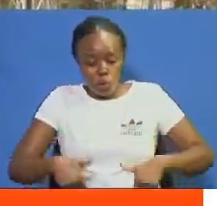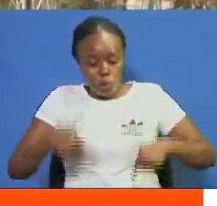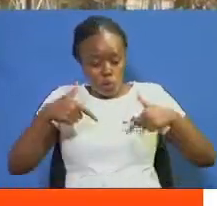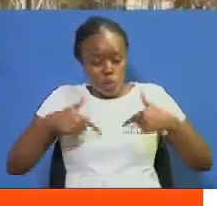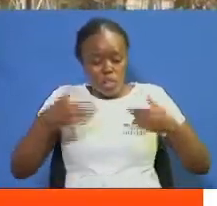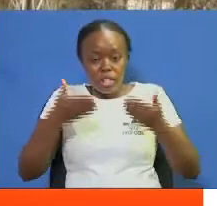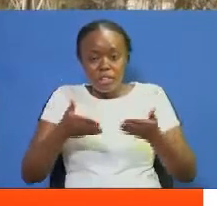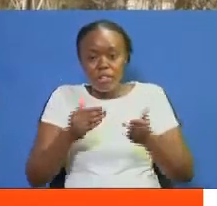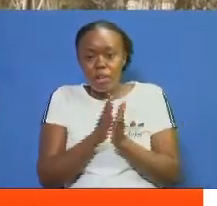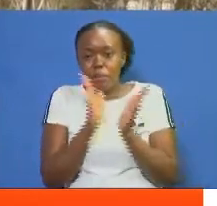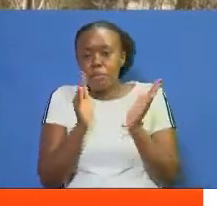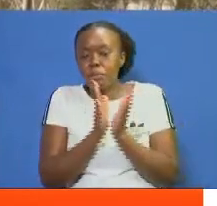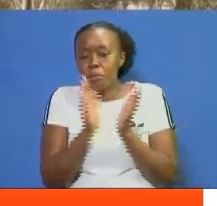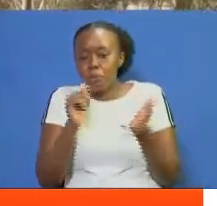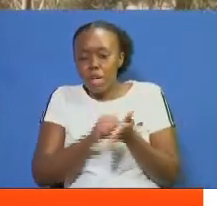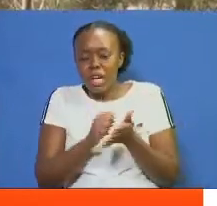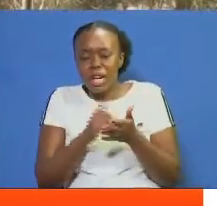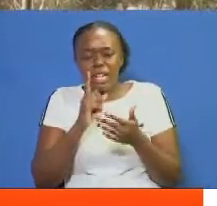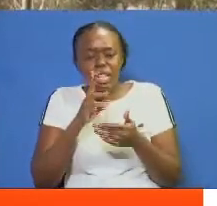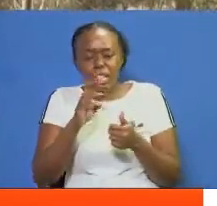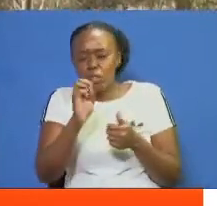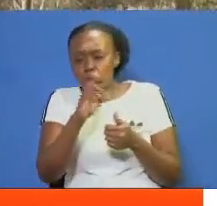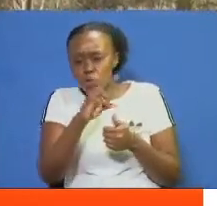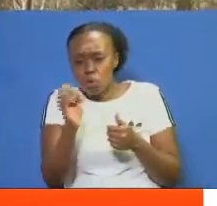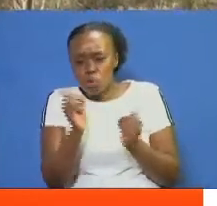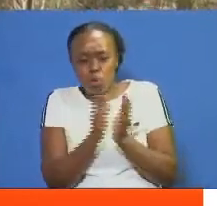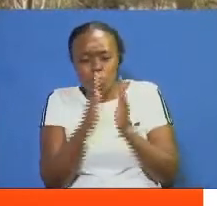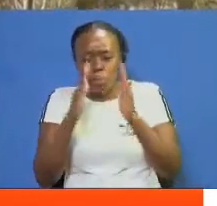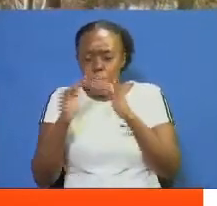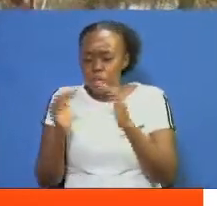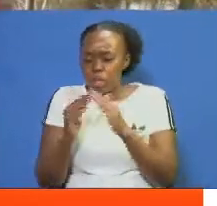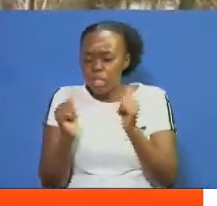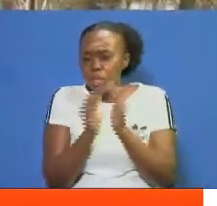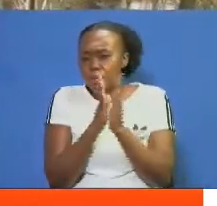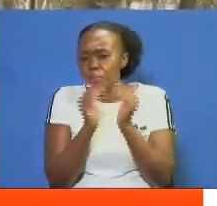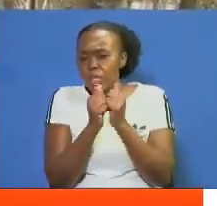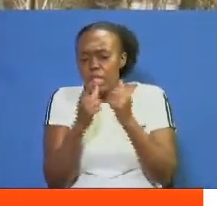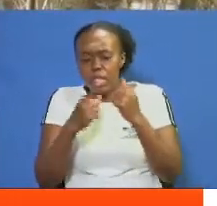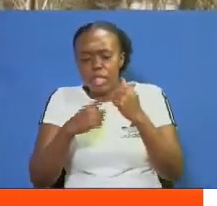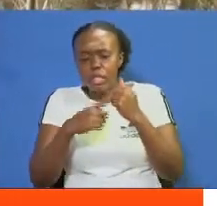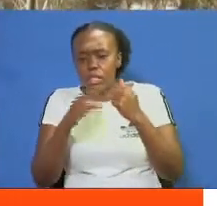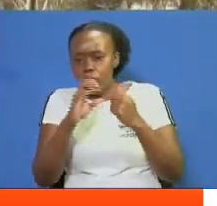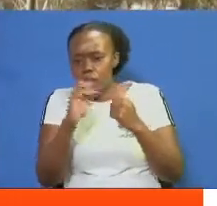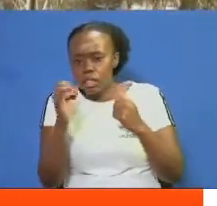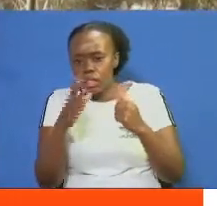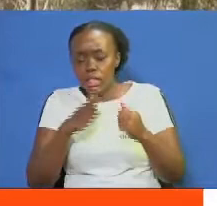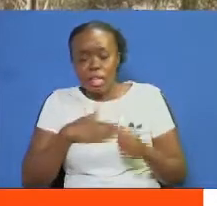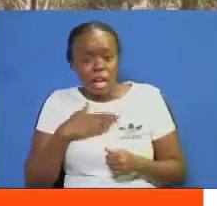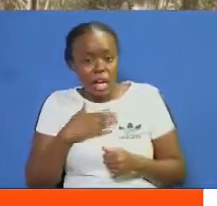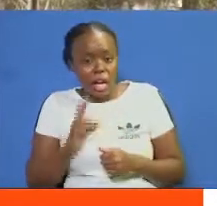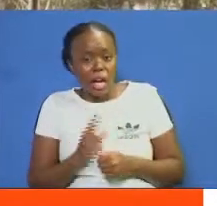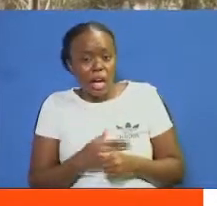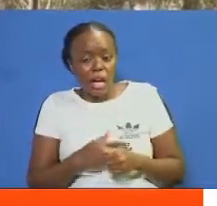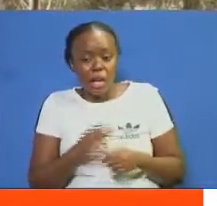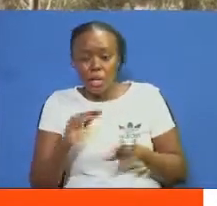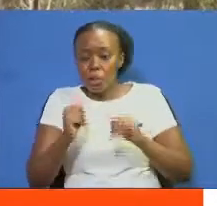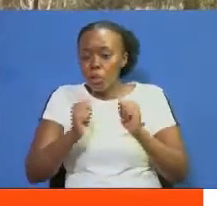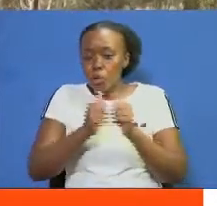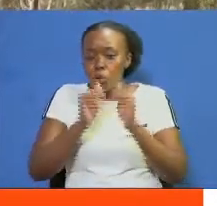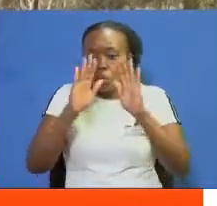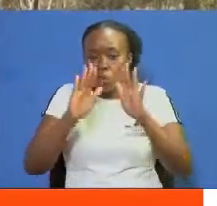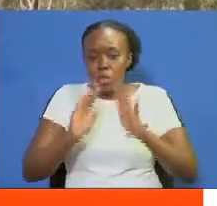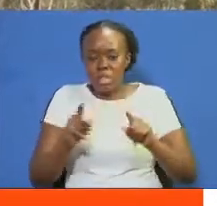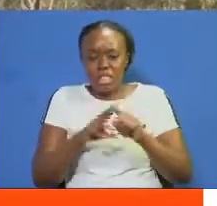zaidi ya 2,000 na zile nyumba ziko hapa ni zaidi ya 600. So tunashangaa sisi na wanyamapori gani umuhimu kwa